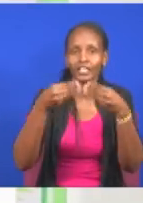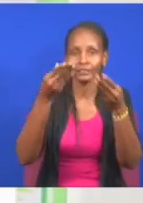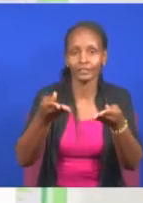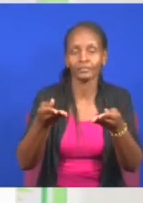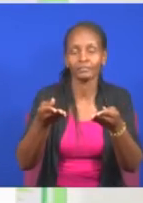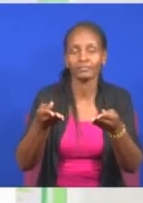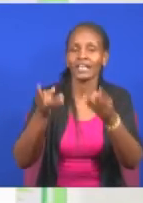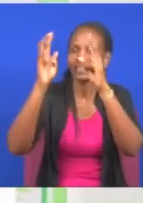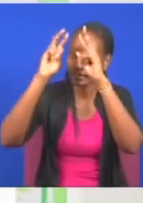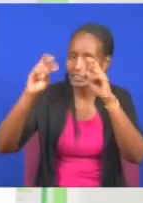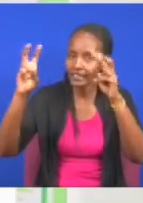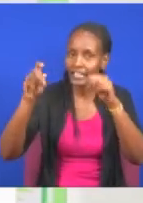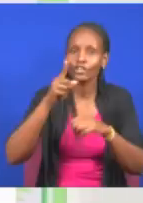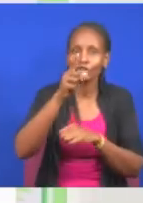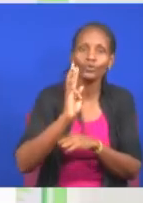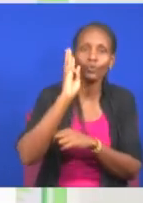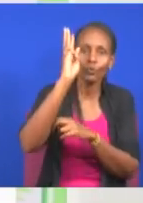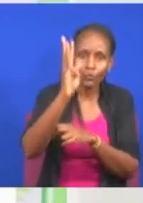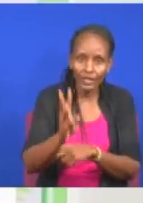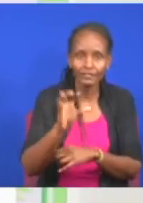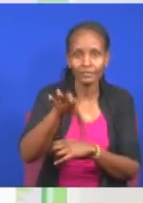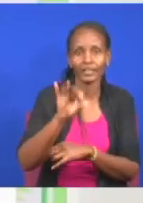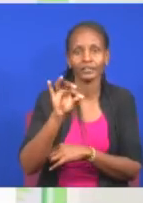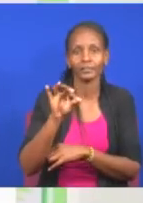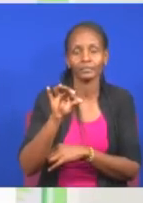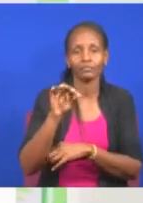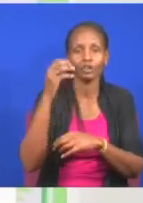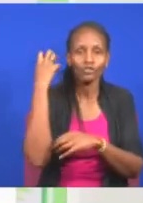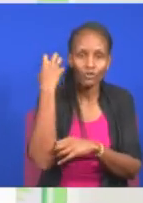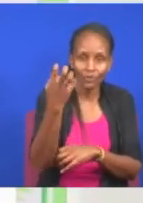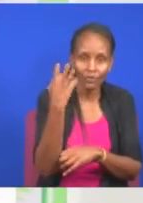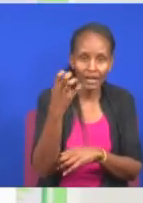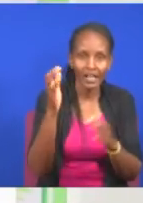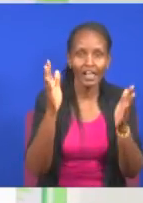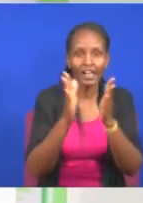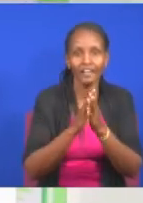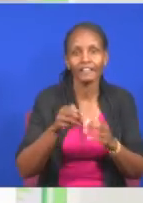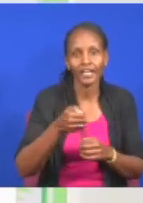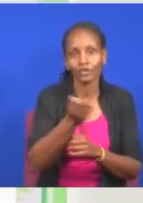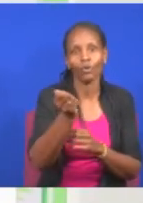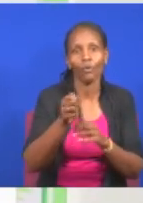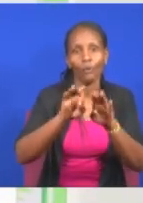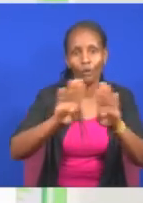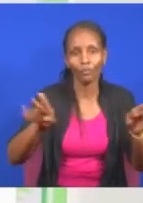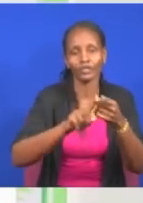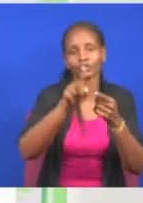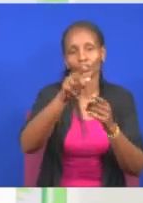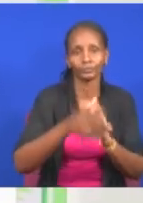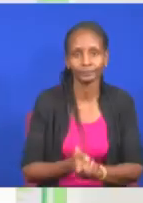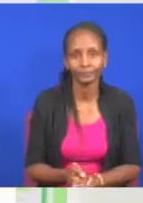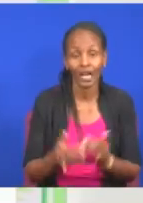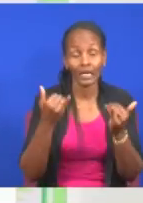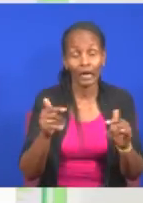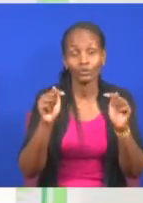Seek, and you will find. Knock, and the door will be opened to you. Now,